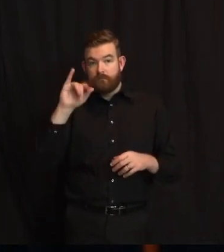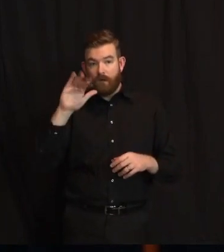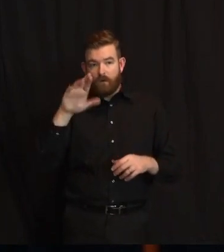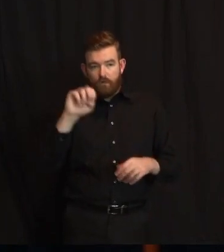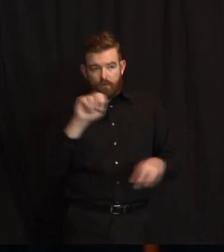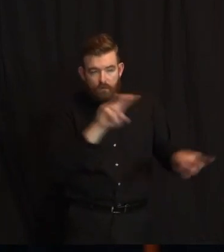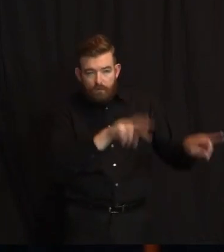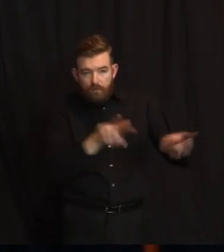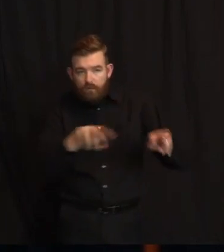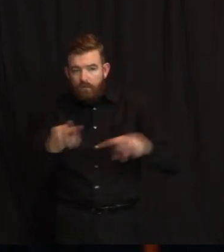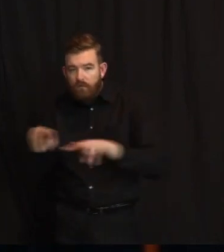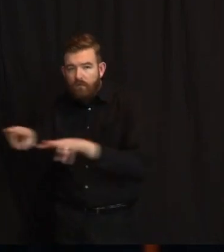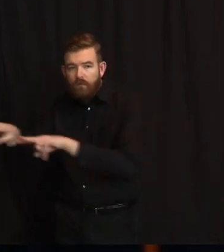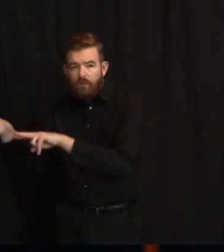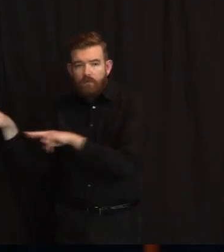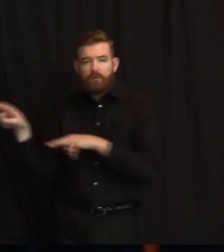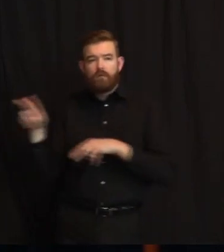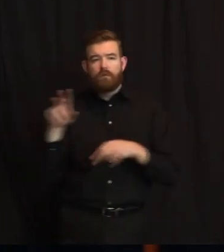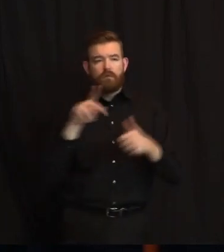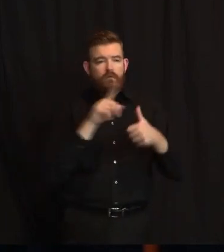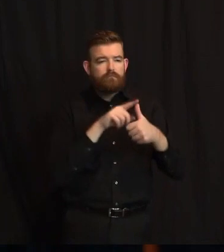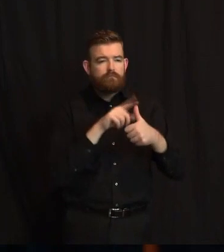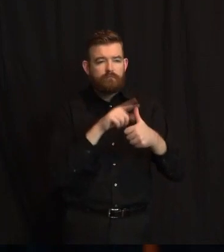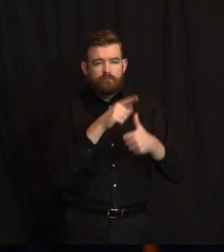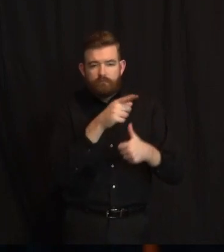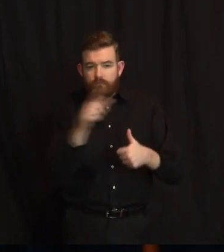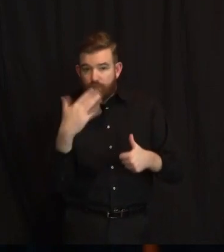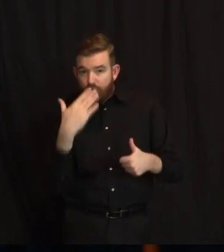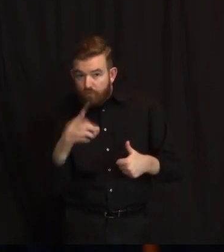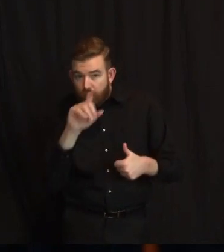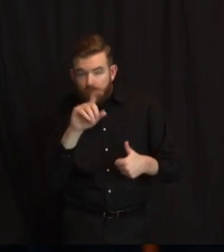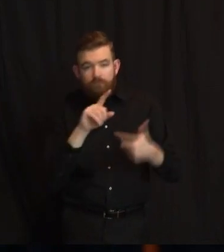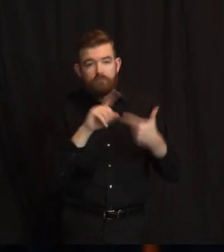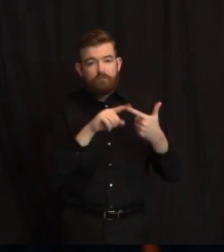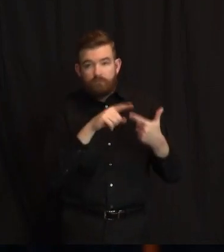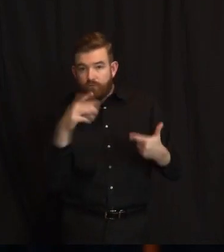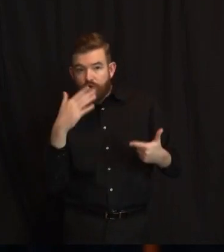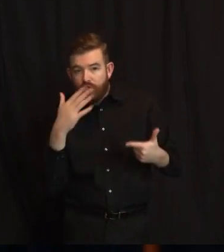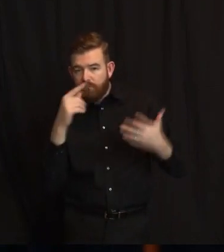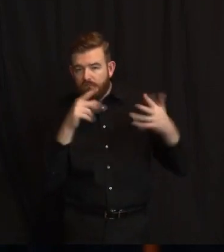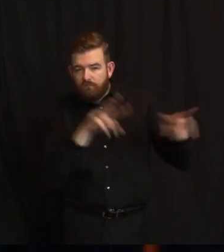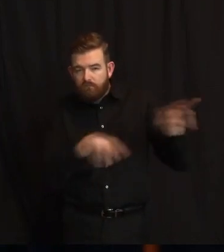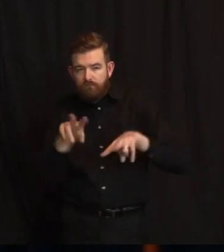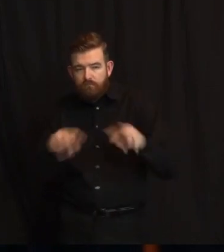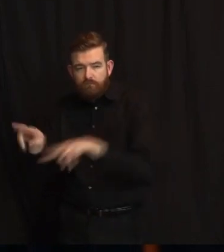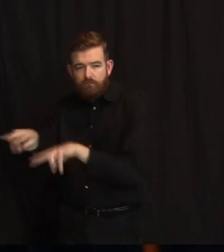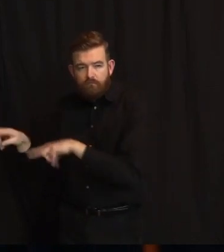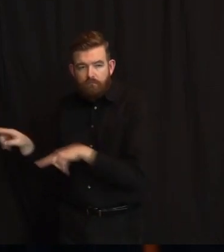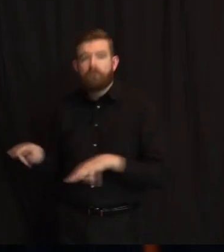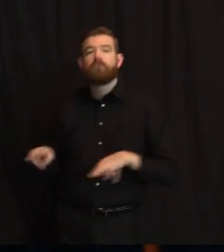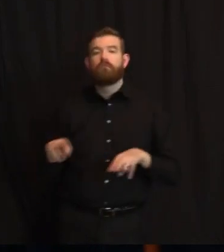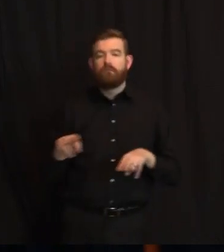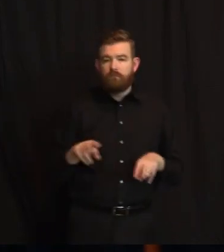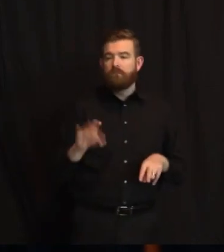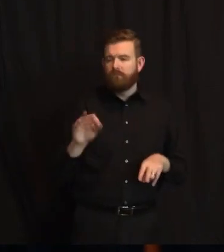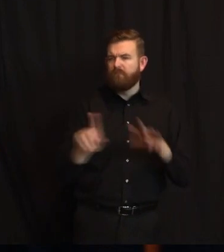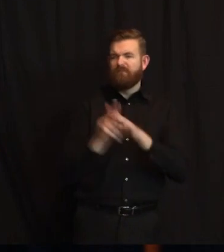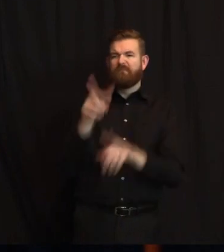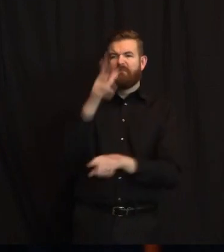those organizations. We go out within 24 hours for any complaint that is considered what they call